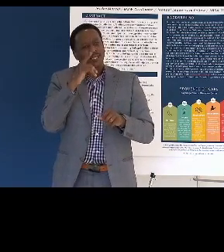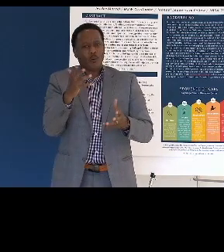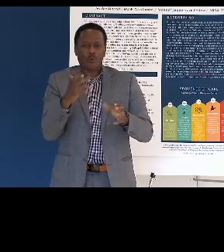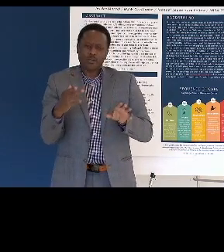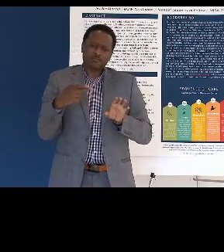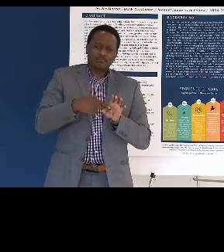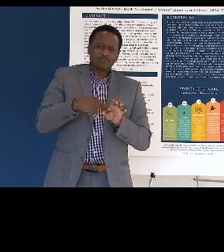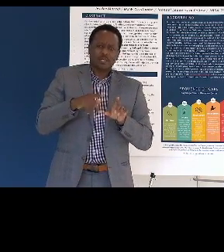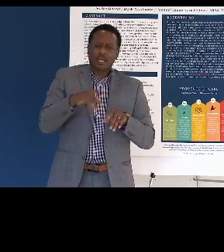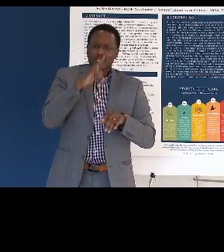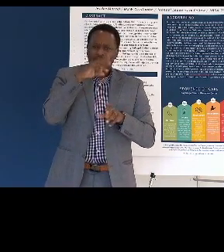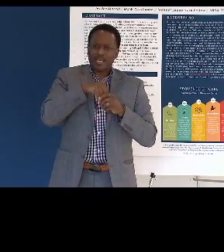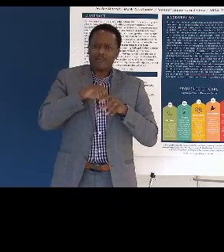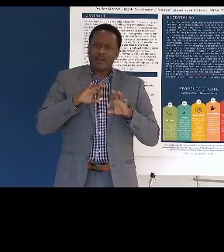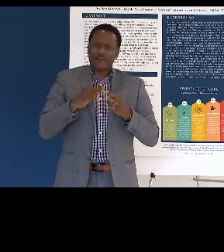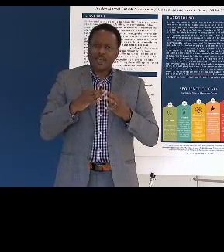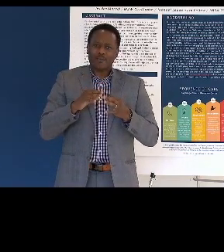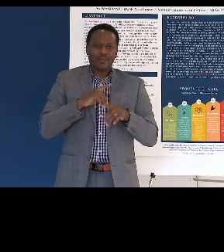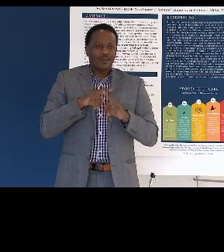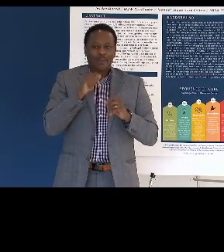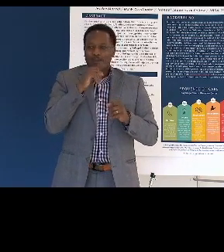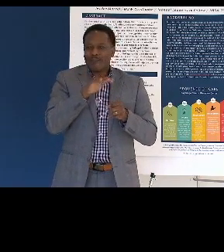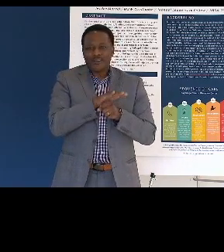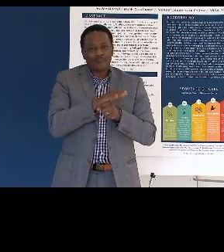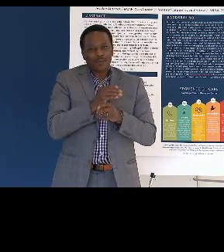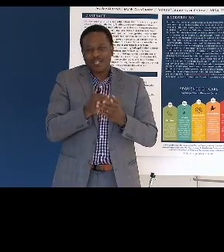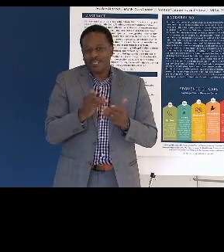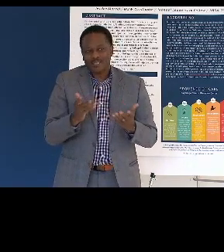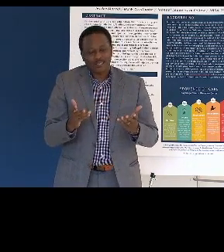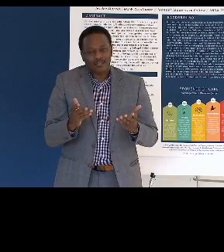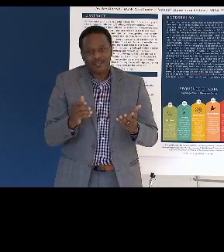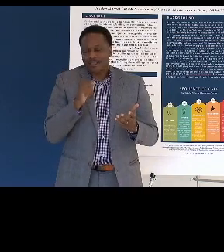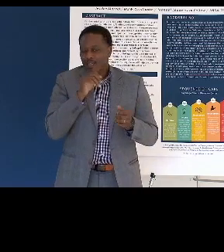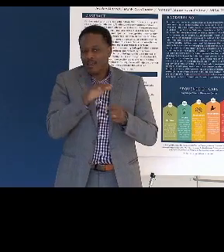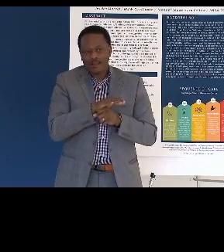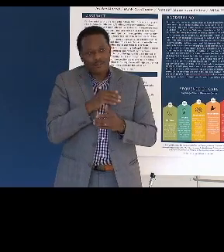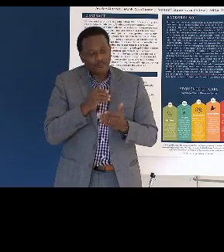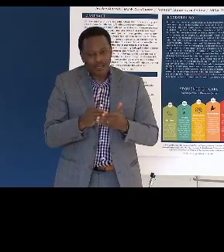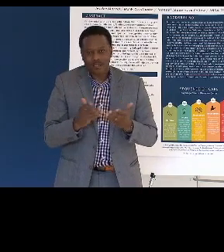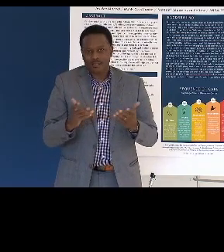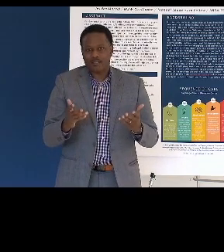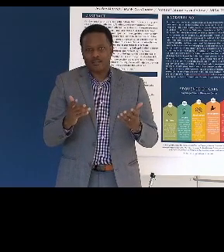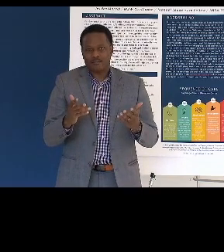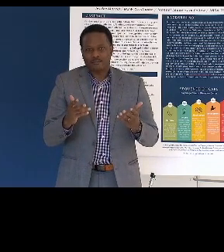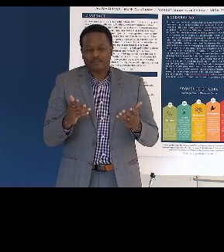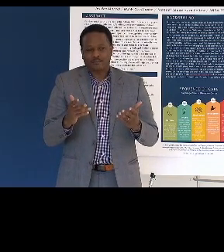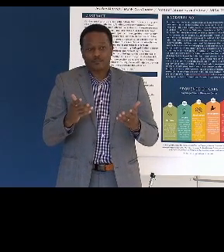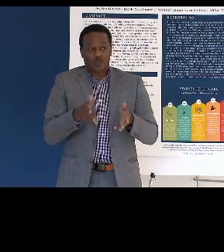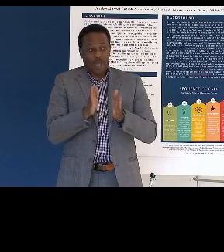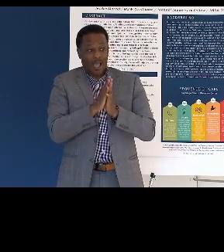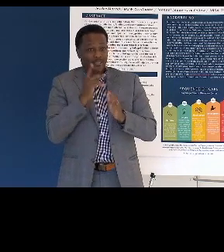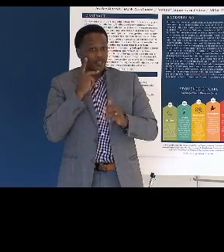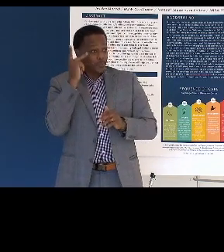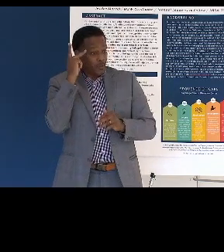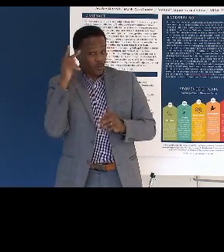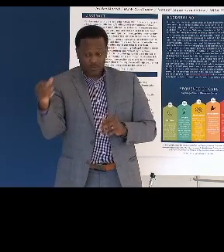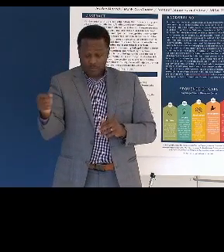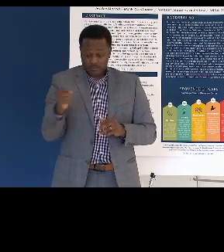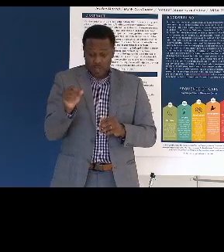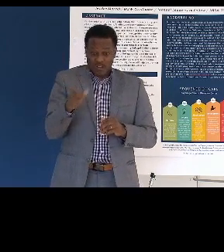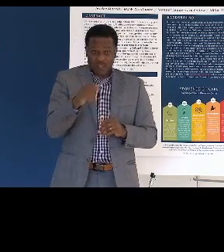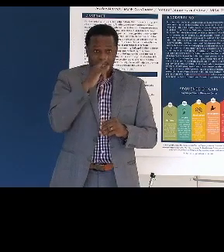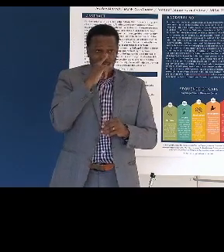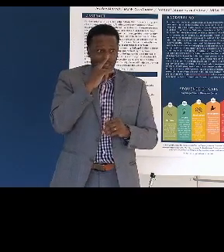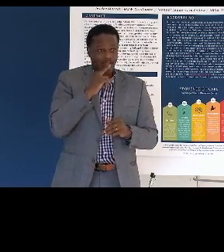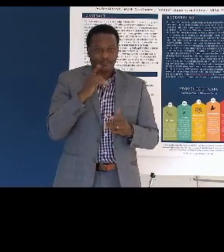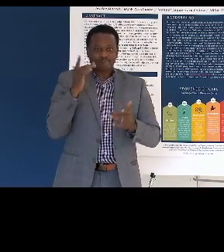like a sufficient amount of money to ask a family member to take on an extra person or two, especially siblings. They did